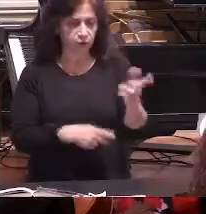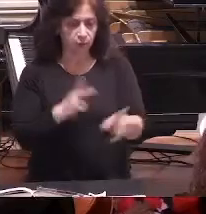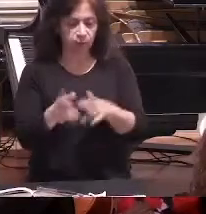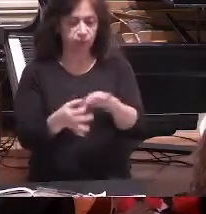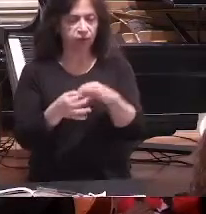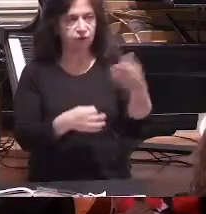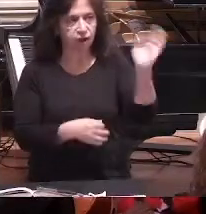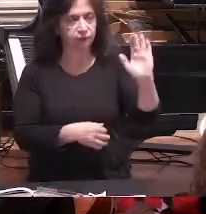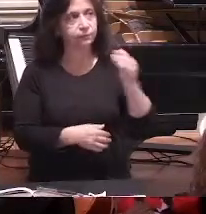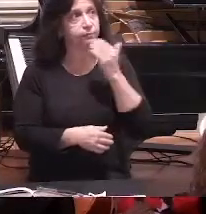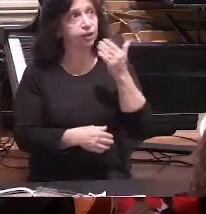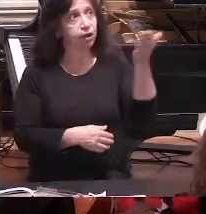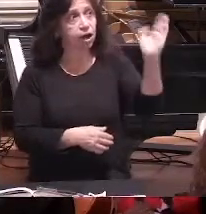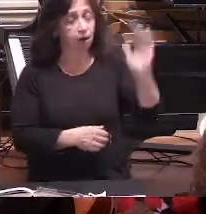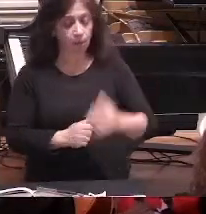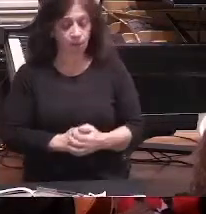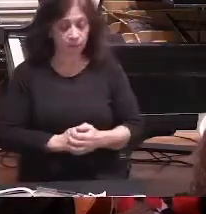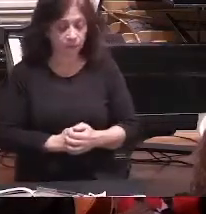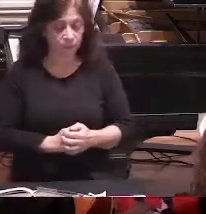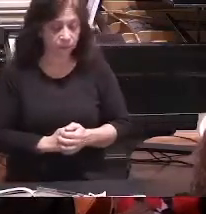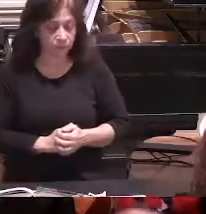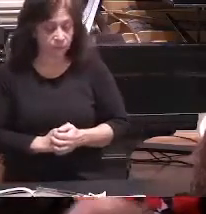God. Thanks be to God.